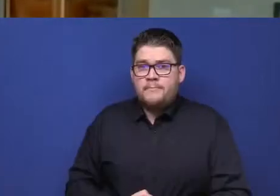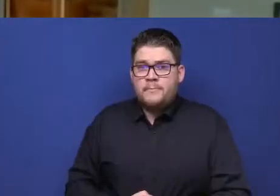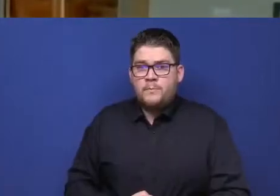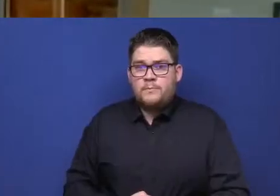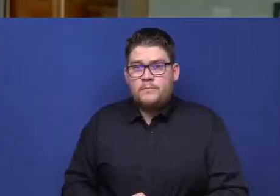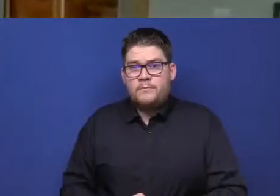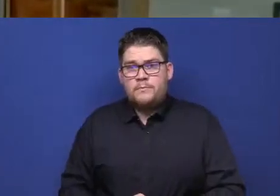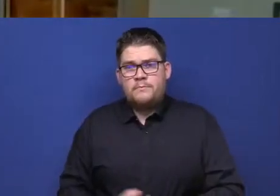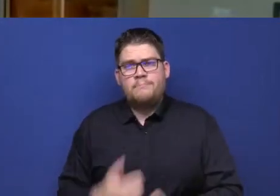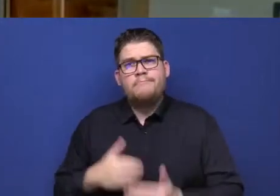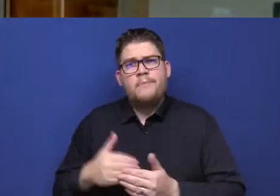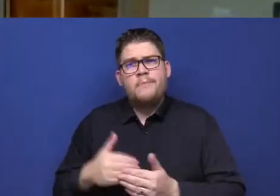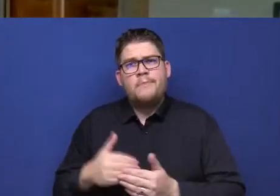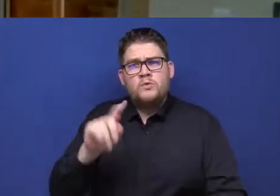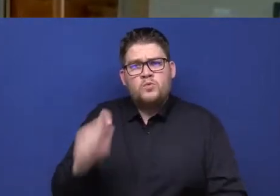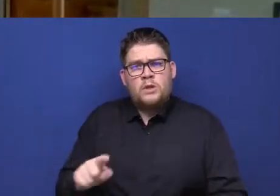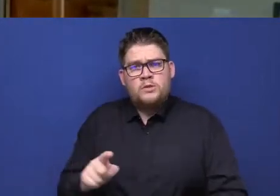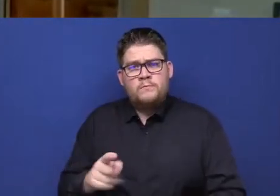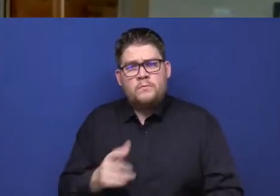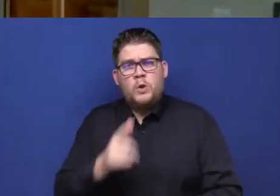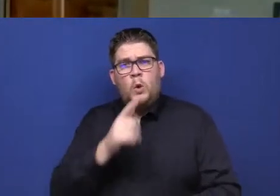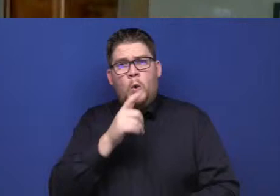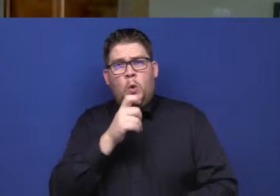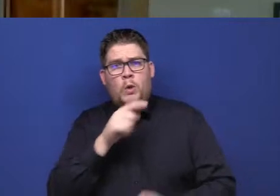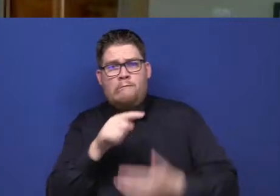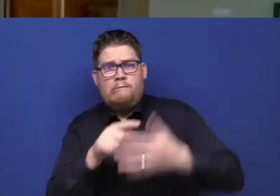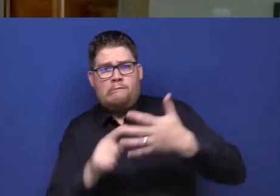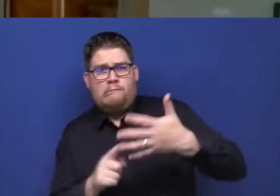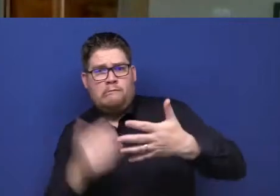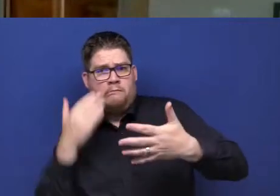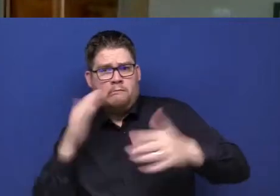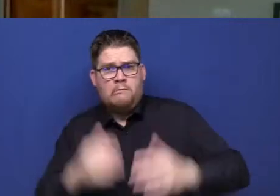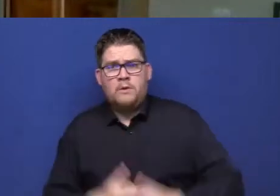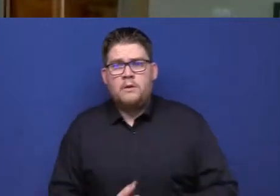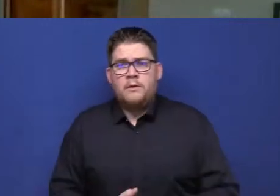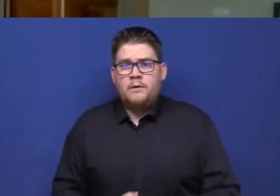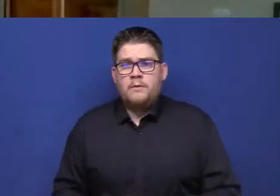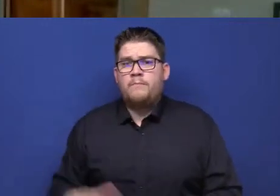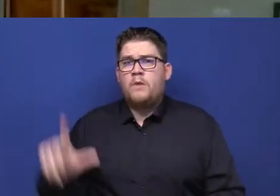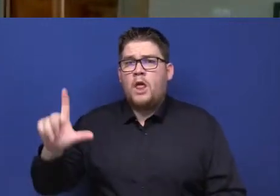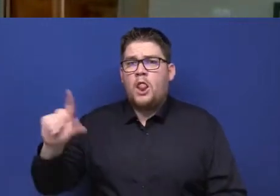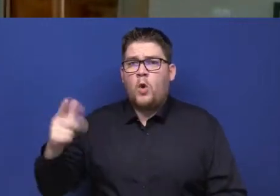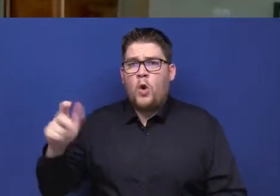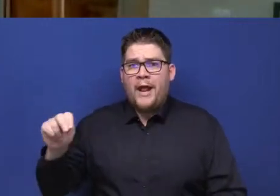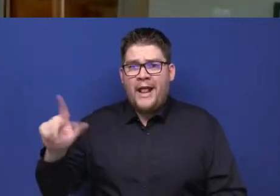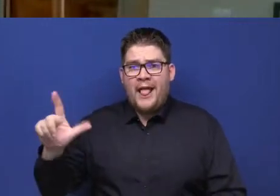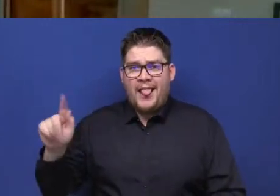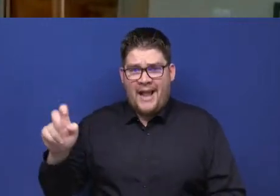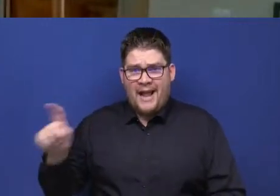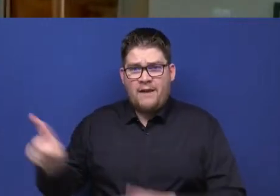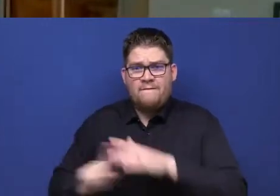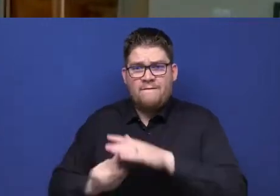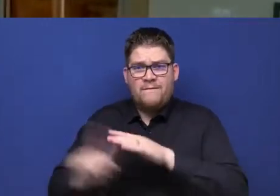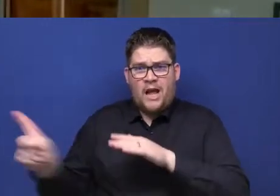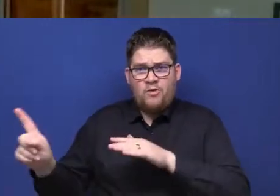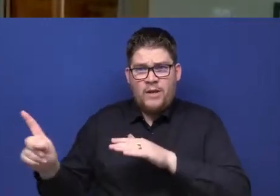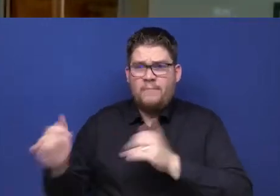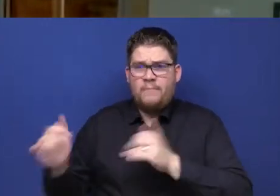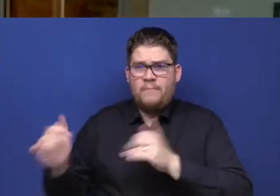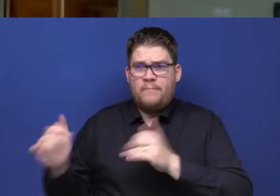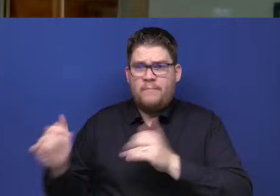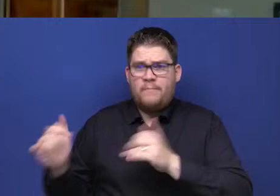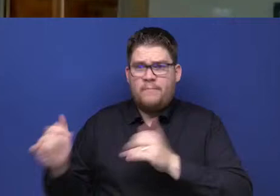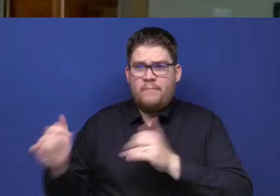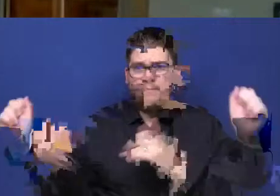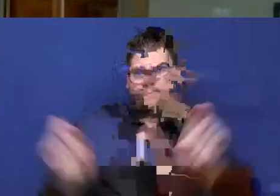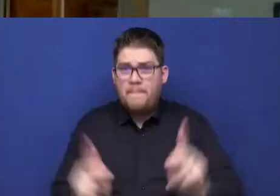pretty dangerously close last weekend to some homes, and meters away, maybe 30 meters away, not even. But no structures were lost,